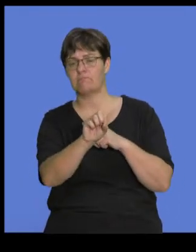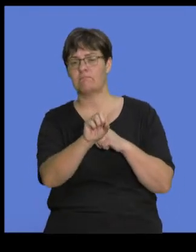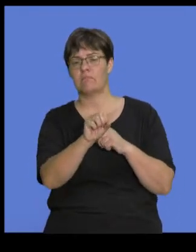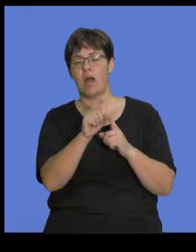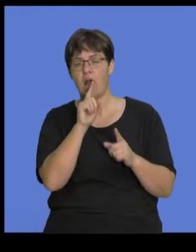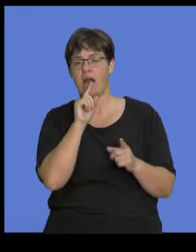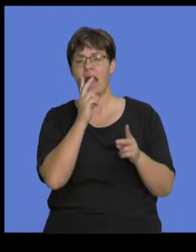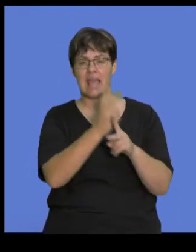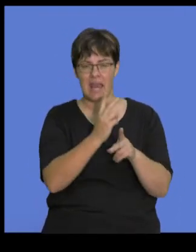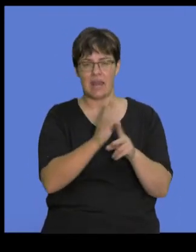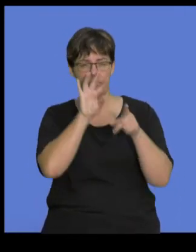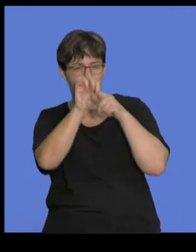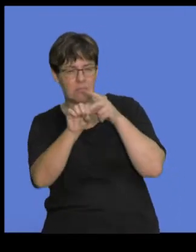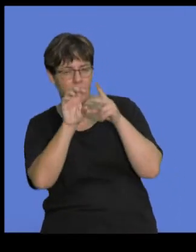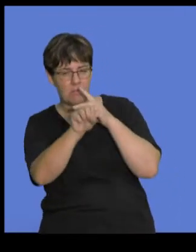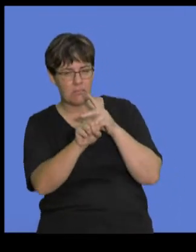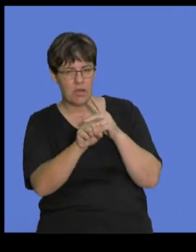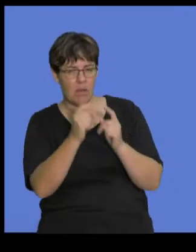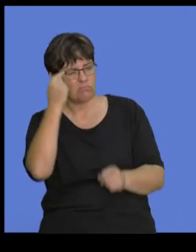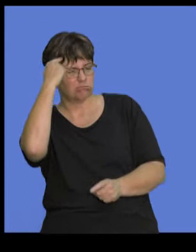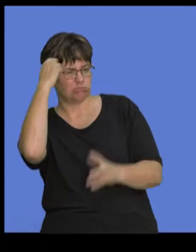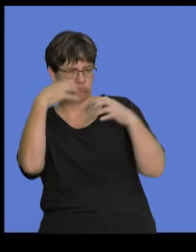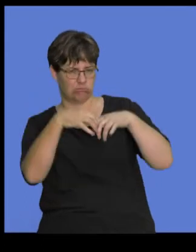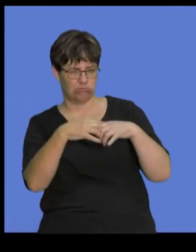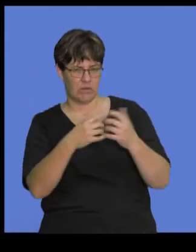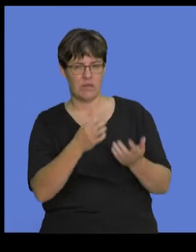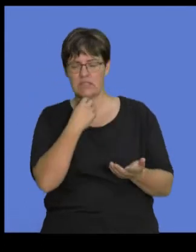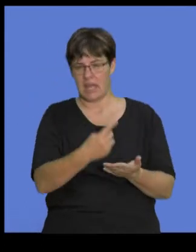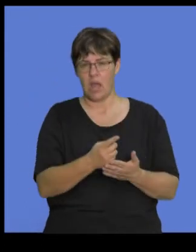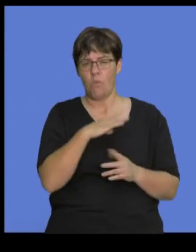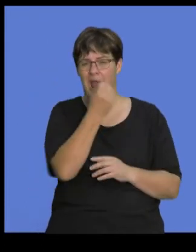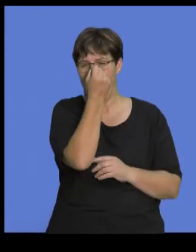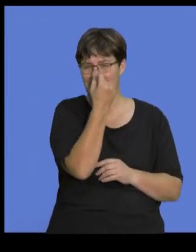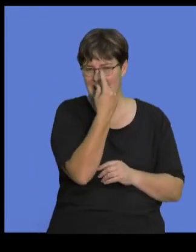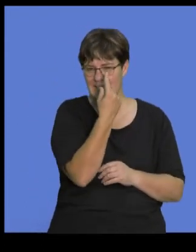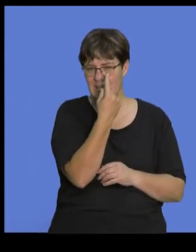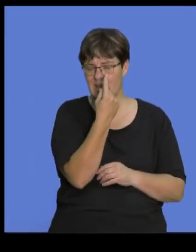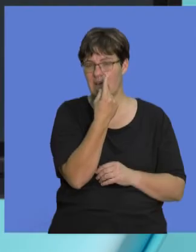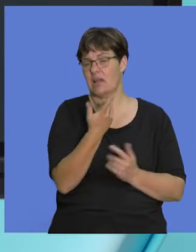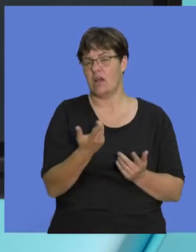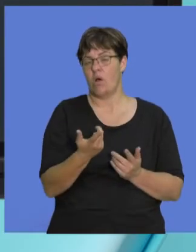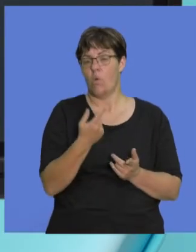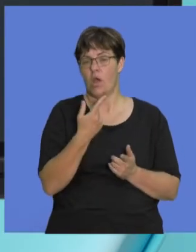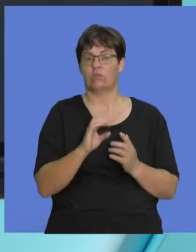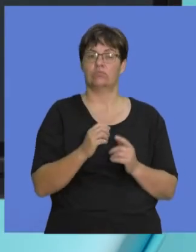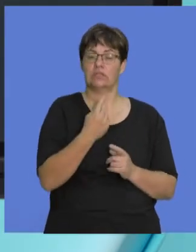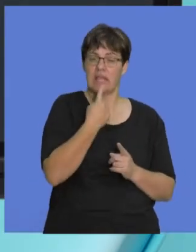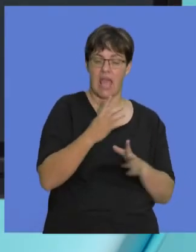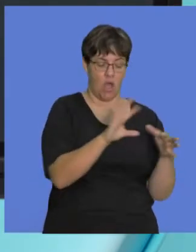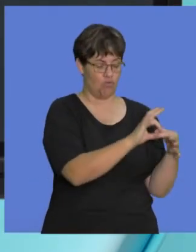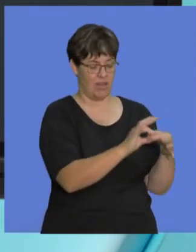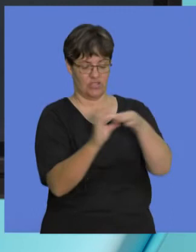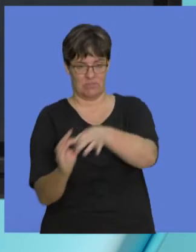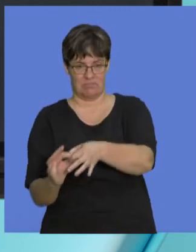again, predictions, and more predictions. And these predictions, as we have grown to understand it, they essentially talk about